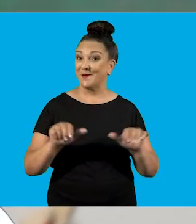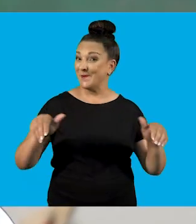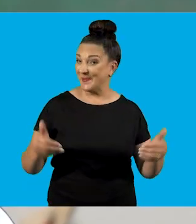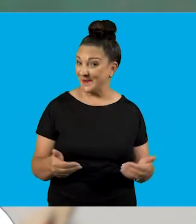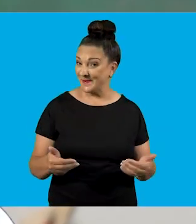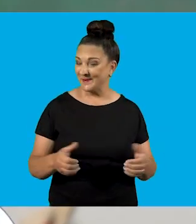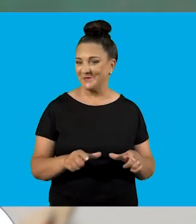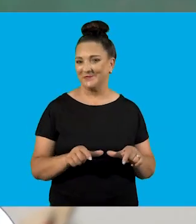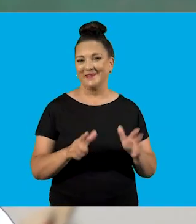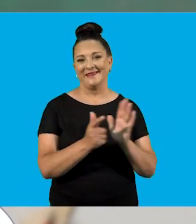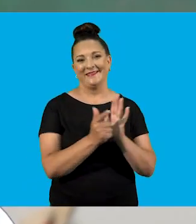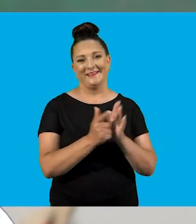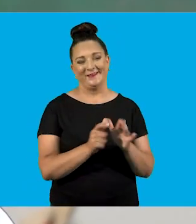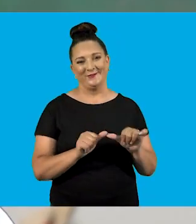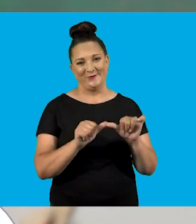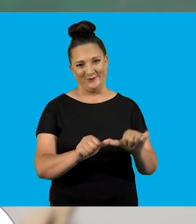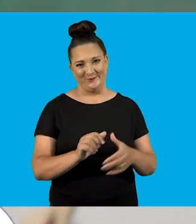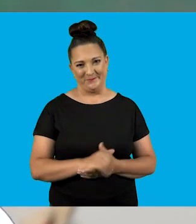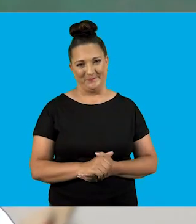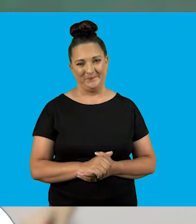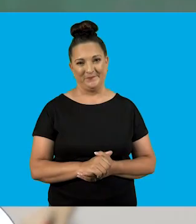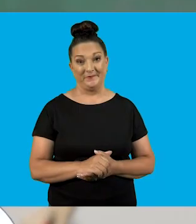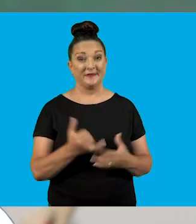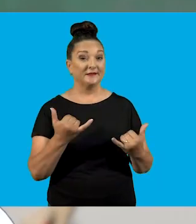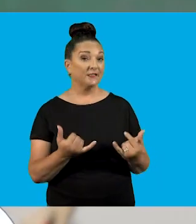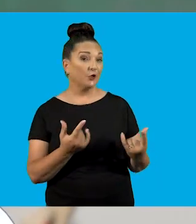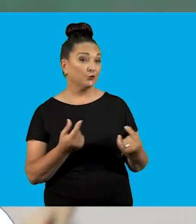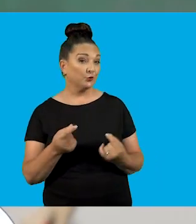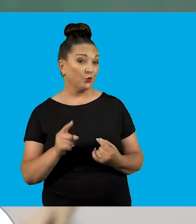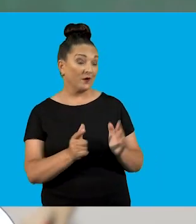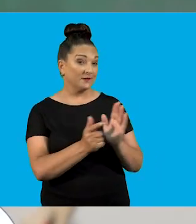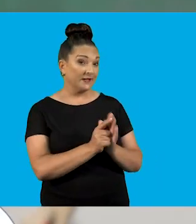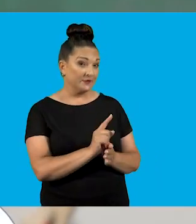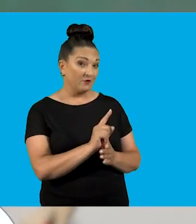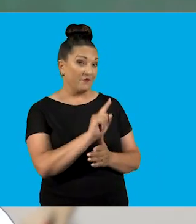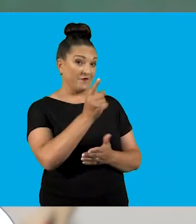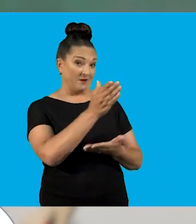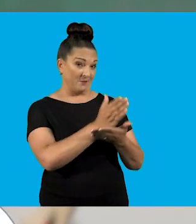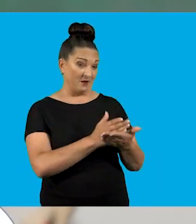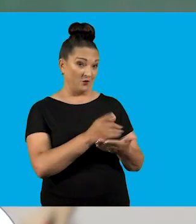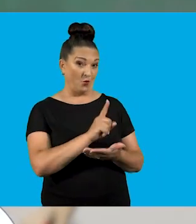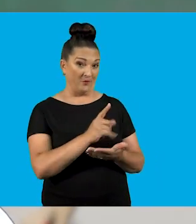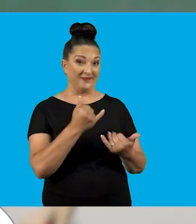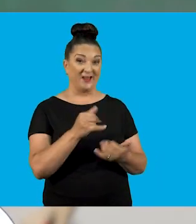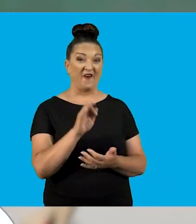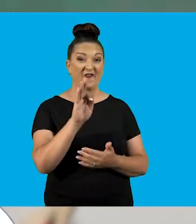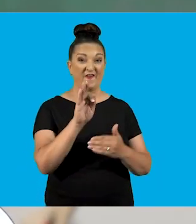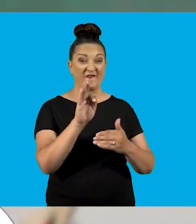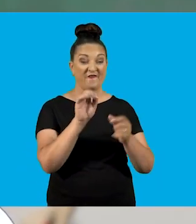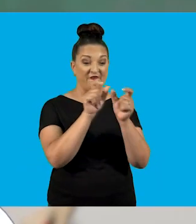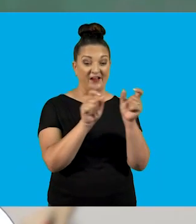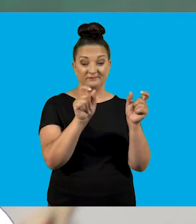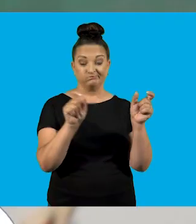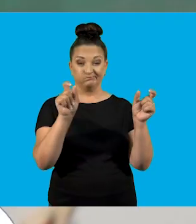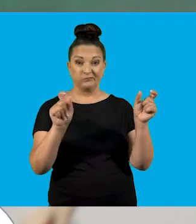Welcome back, and let's continue with our lesson. So now we are going to be going into the first part of our lesson, and that is factorizing